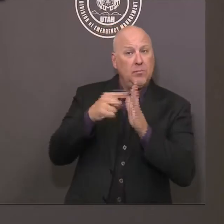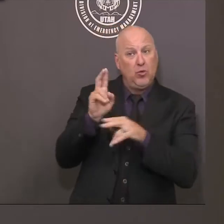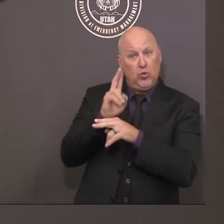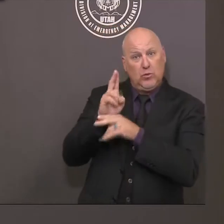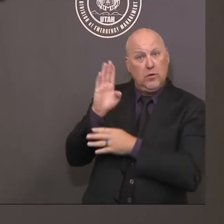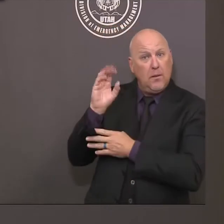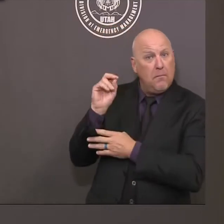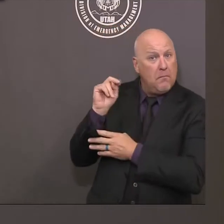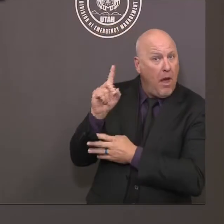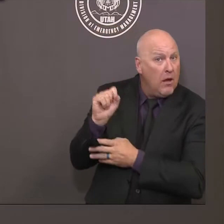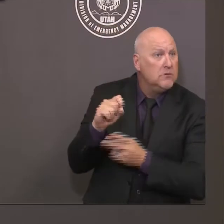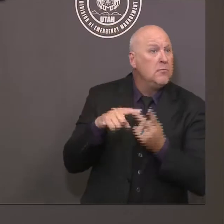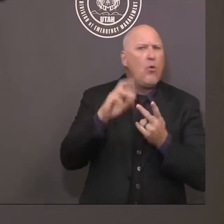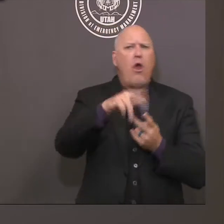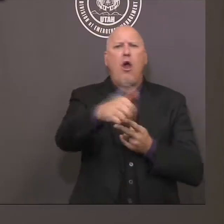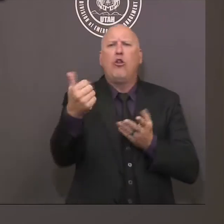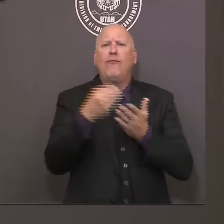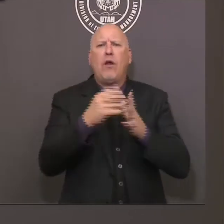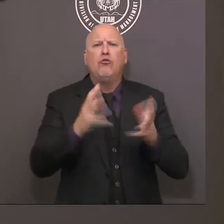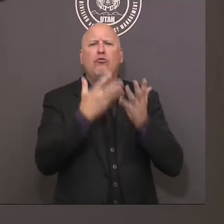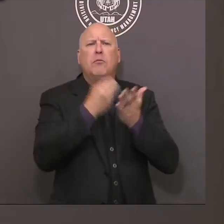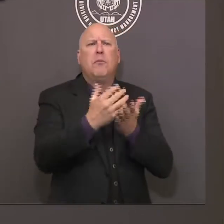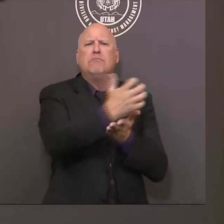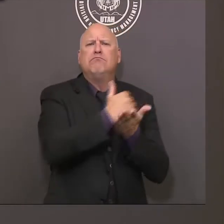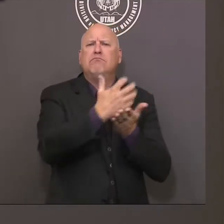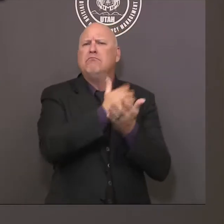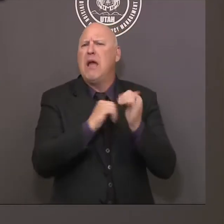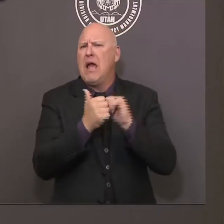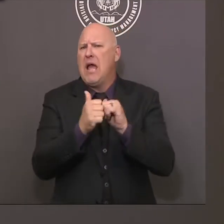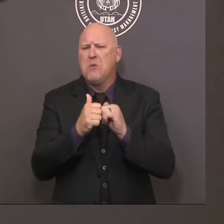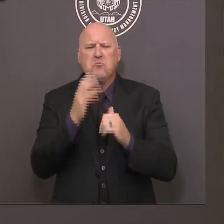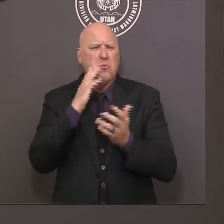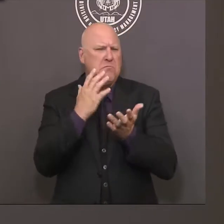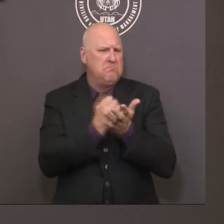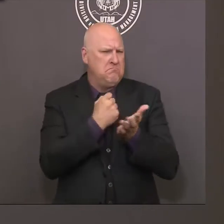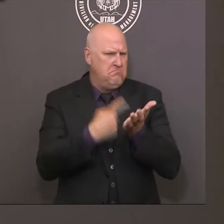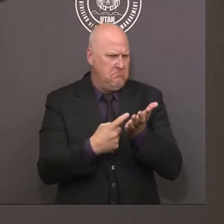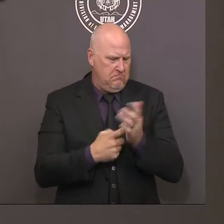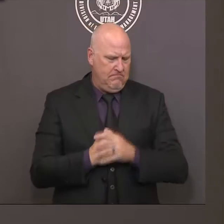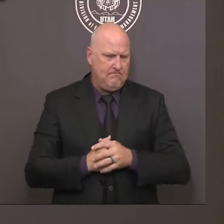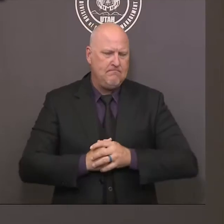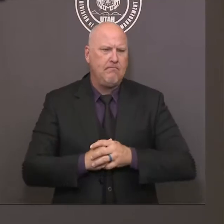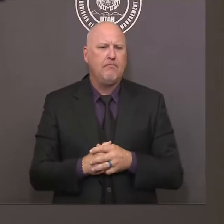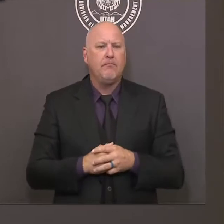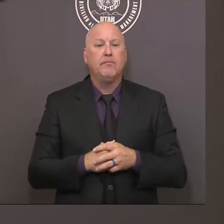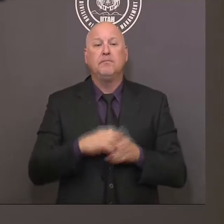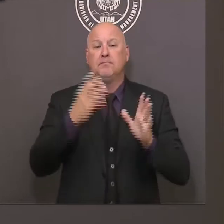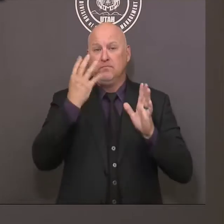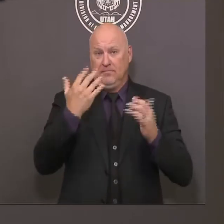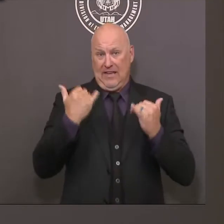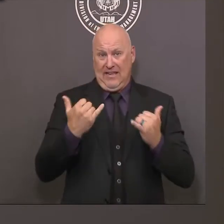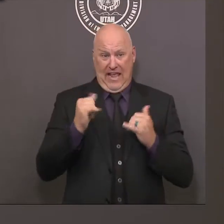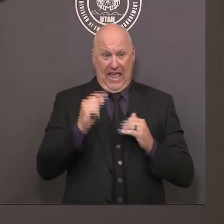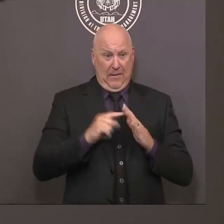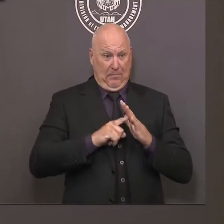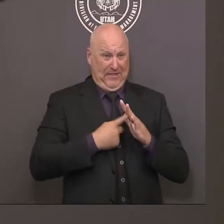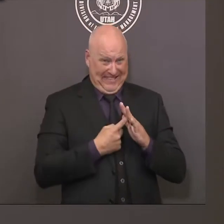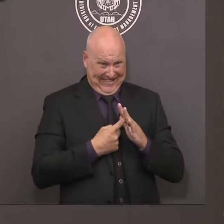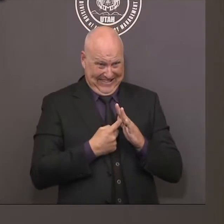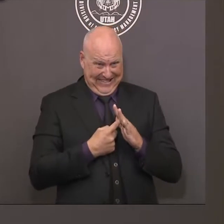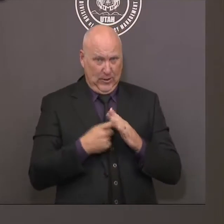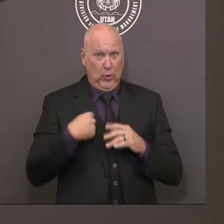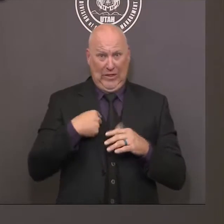to pivot away from stimulus and recovery to lay the groundwork for economic expansion through infrastructure and human